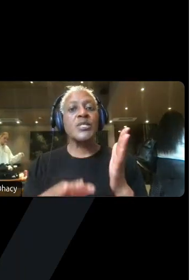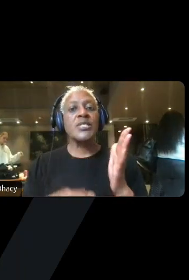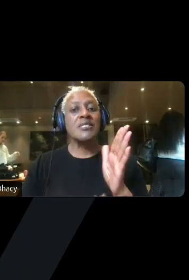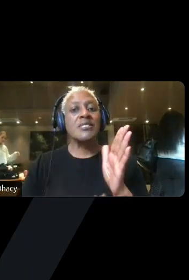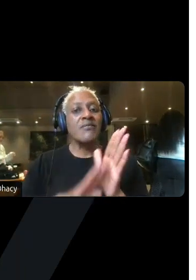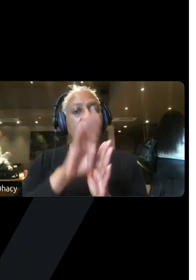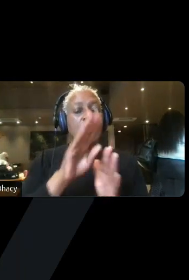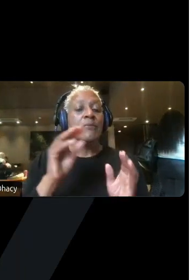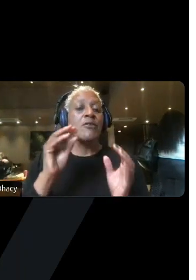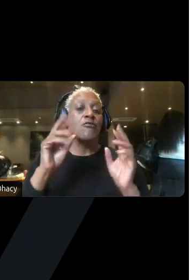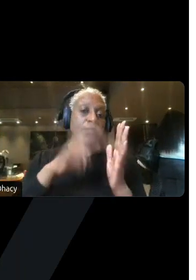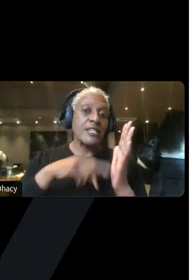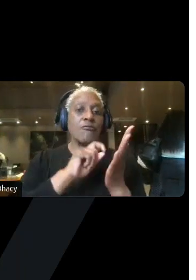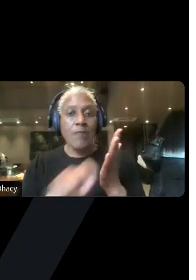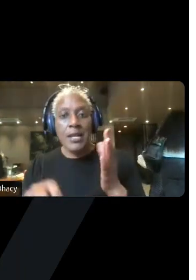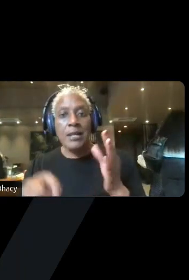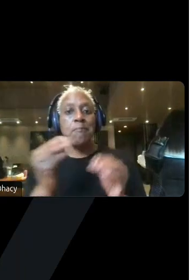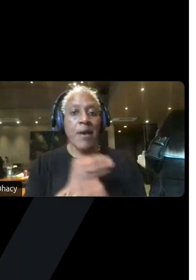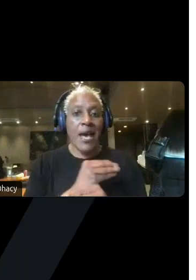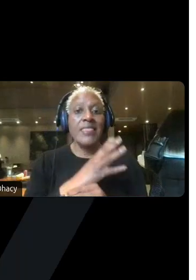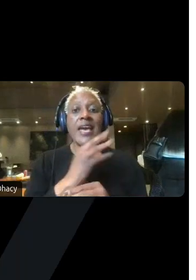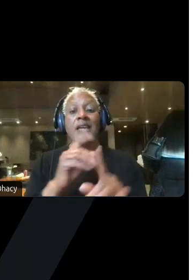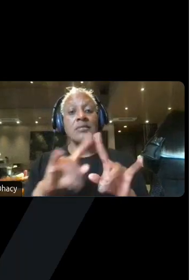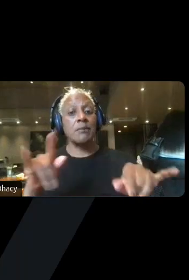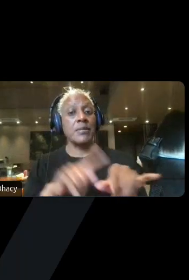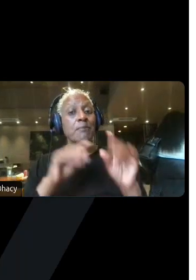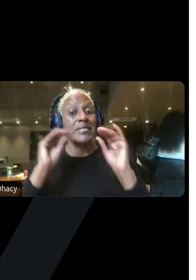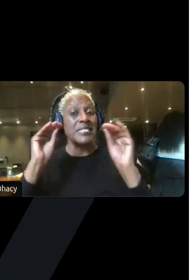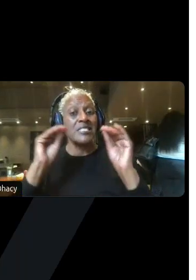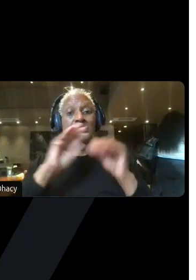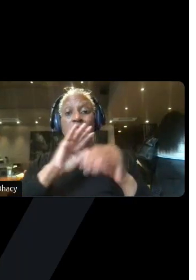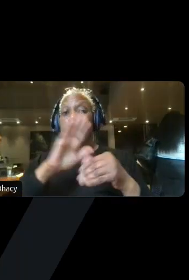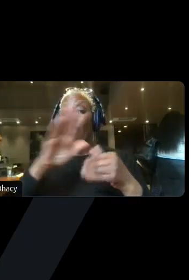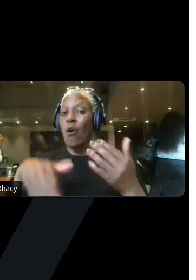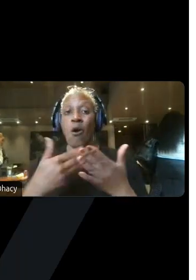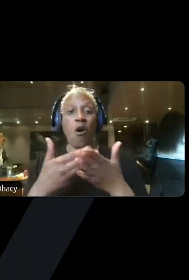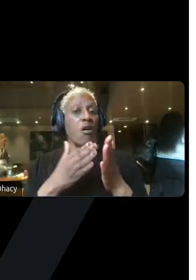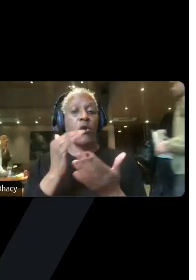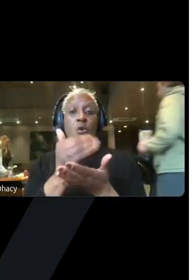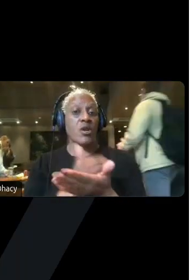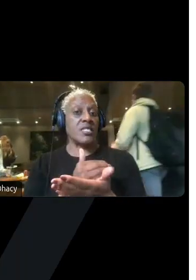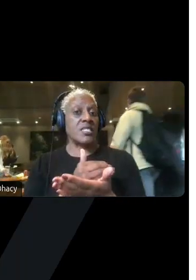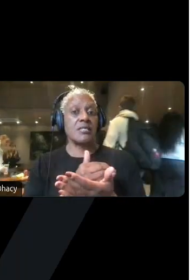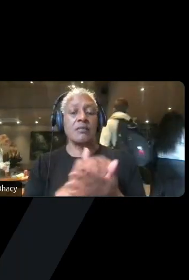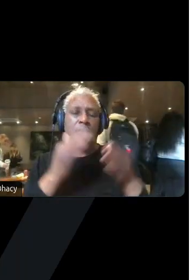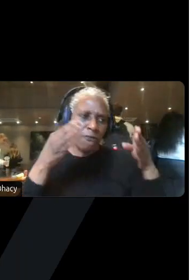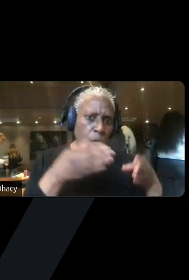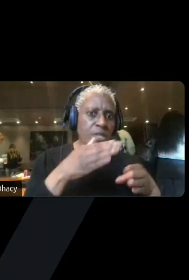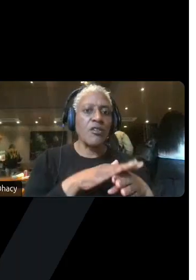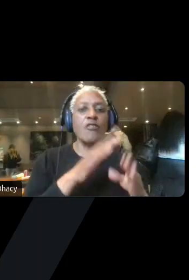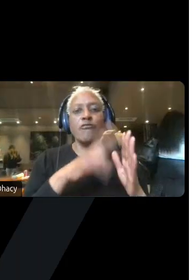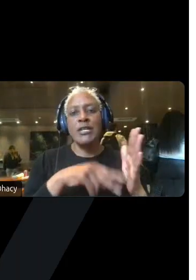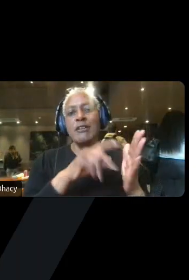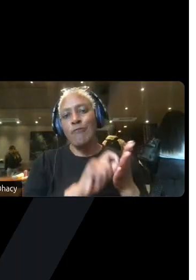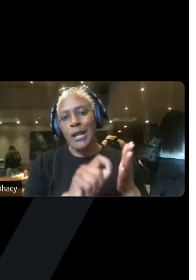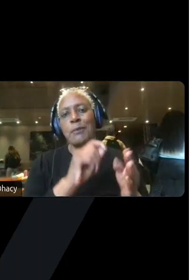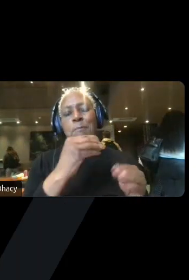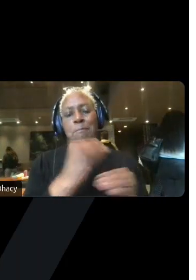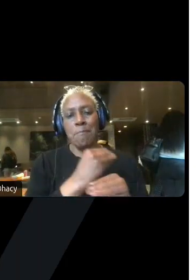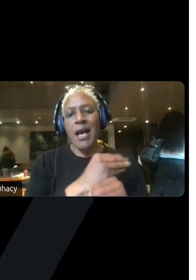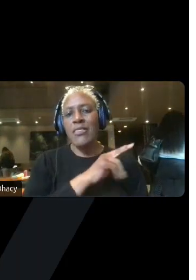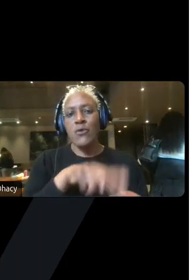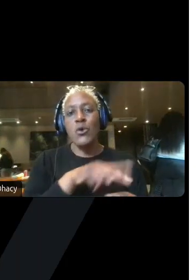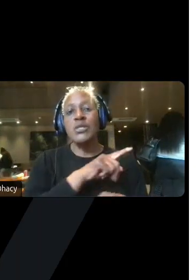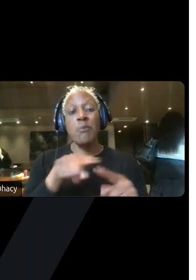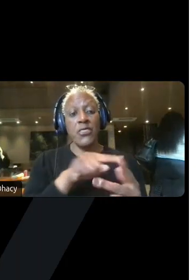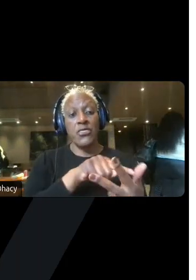core subjects. So they're always working on those, reading, writing, and math skills, even if it's science or social studies or